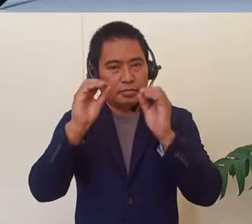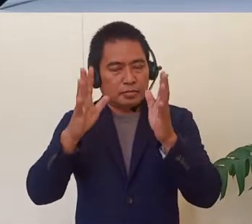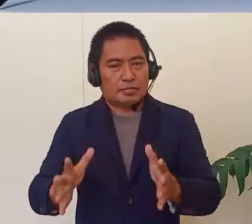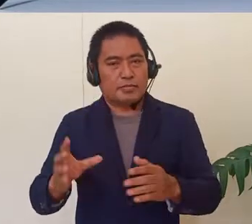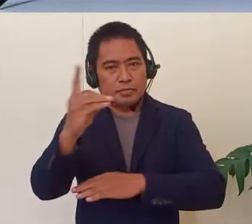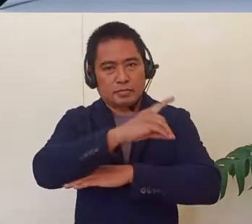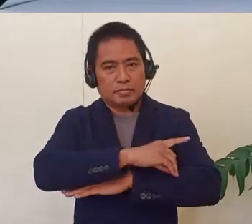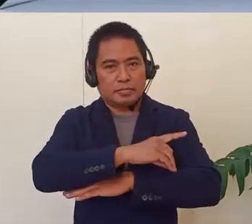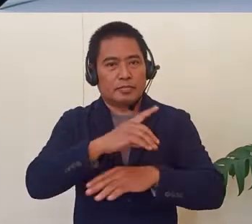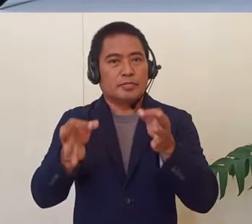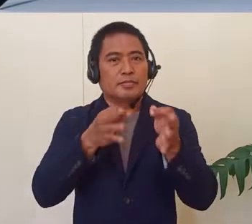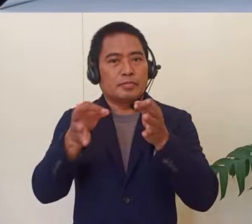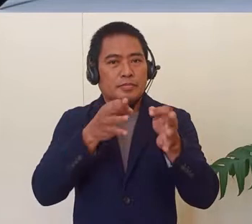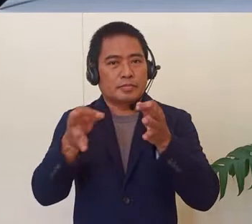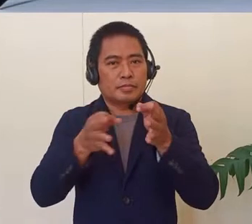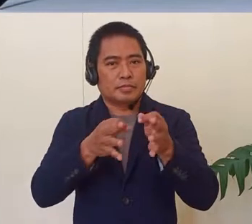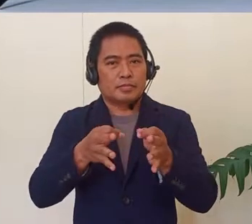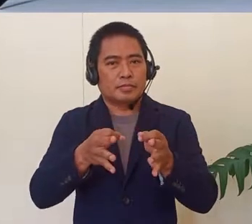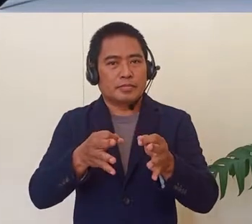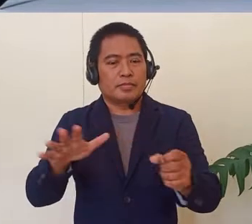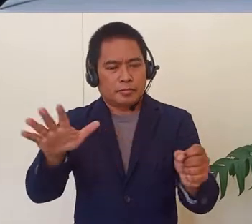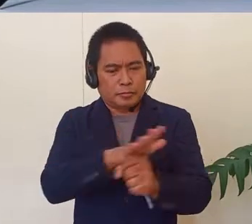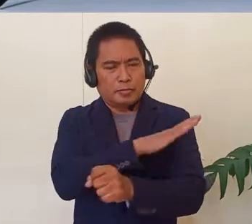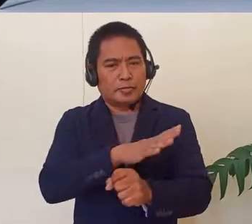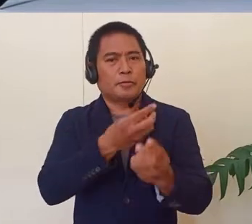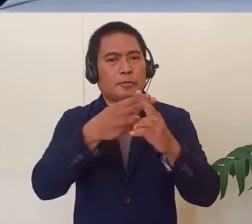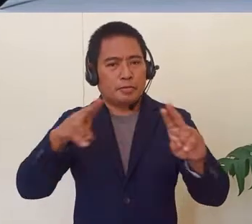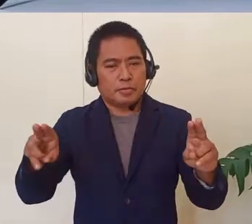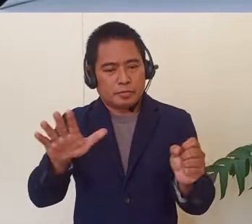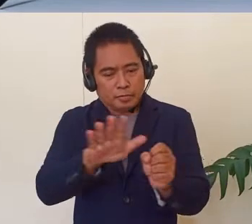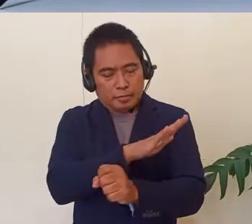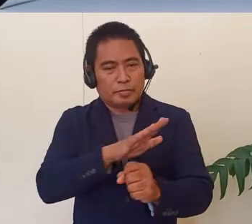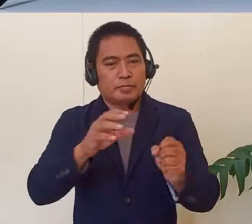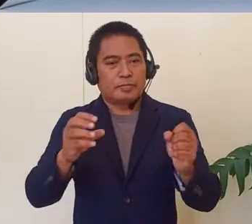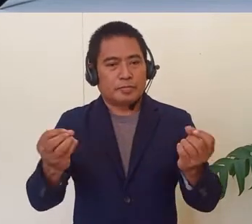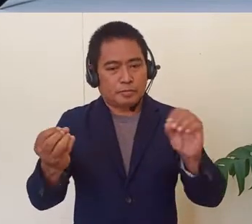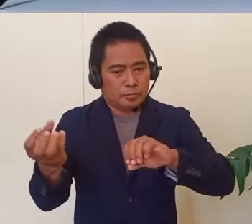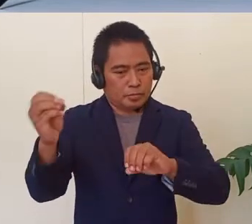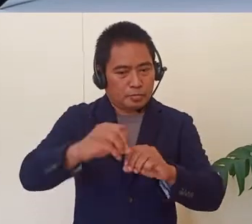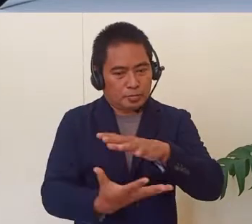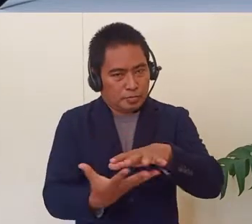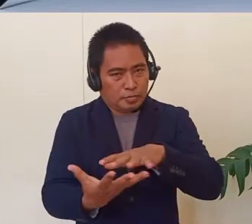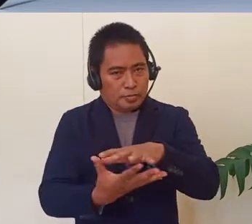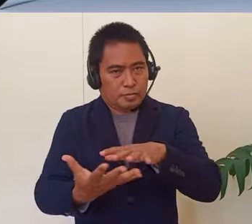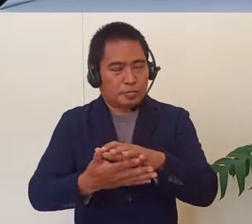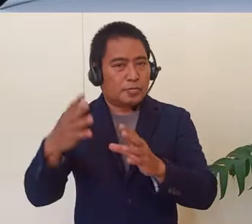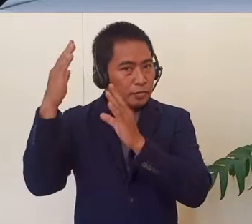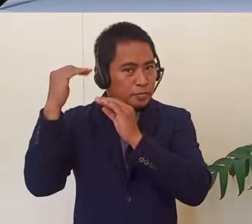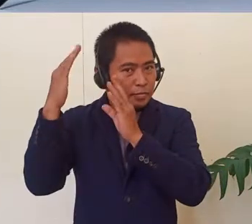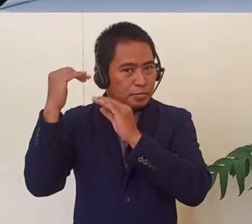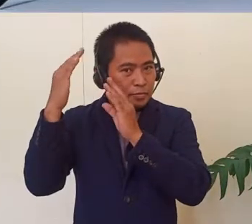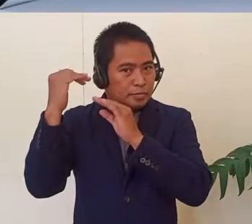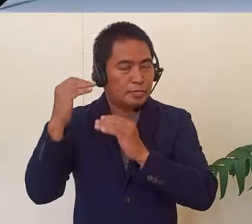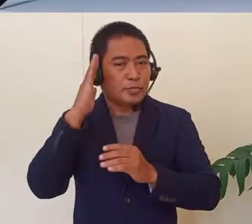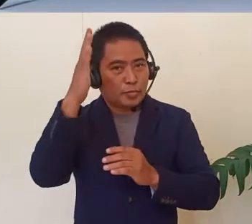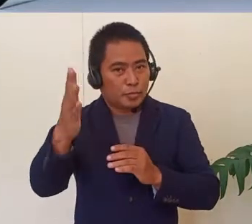unsaturated solutions. I sincerely hope that you will enjoy today's discussion. Before